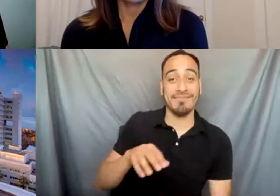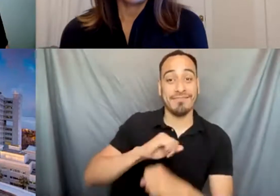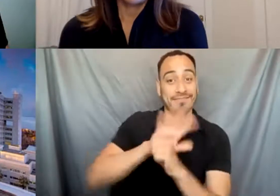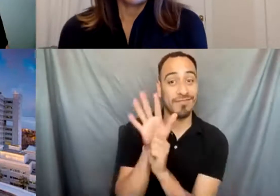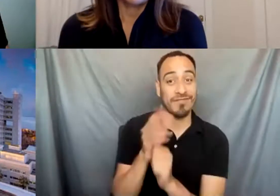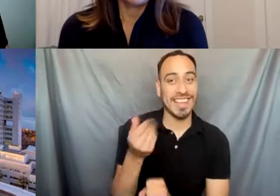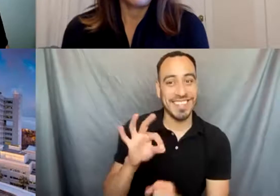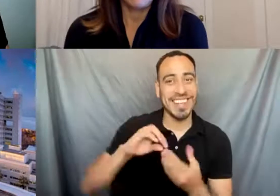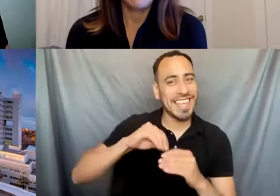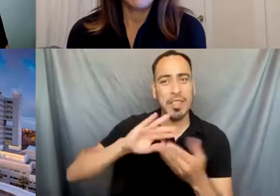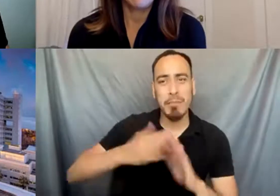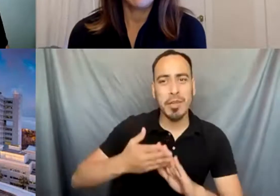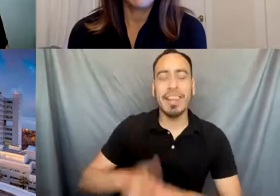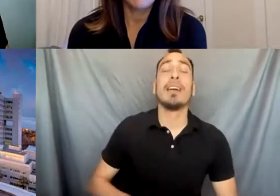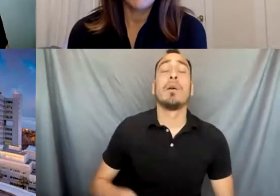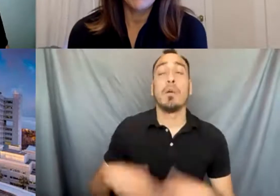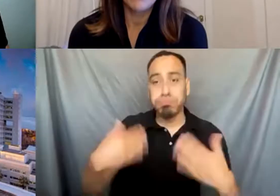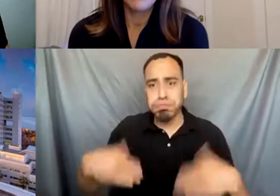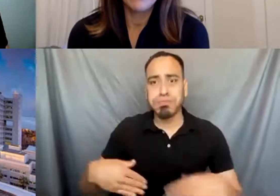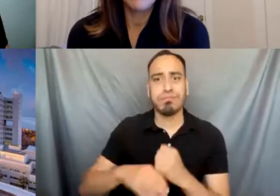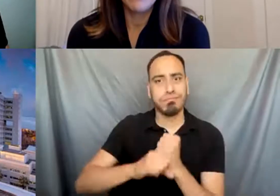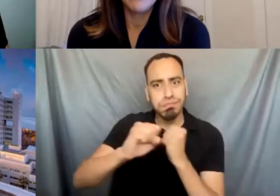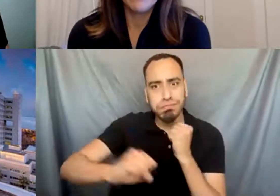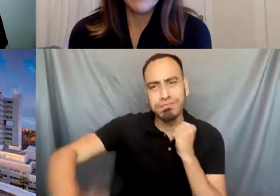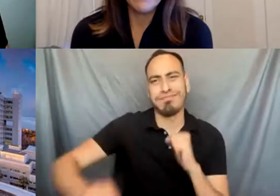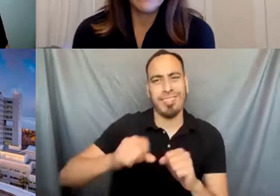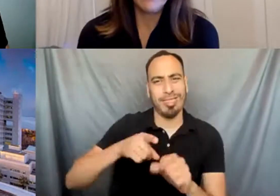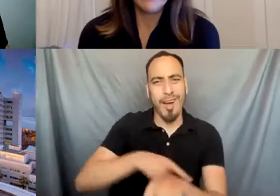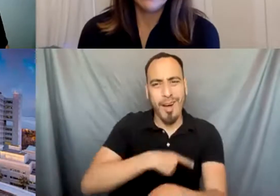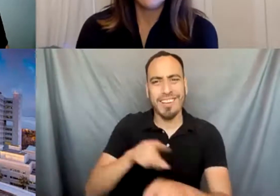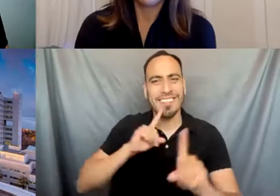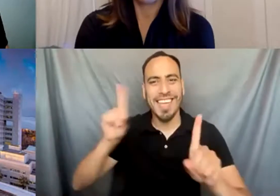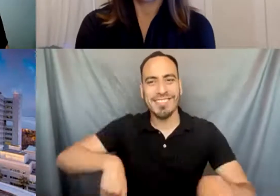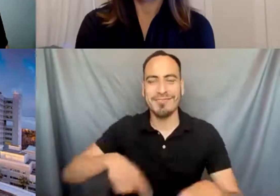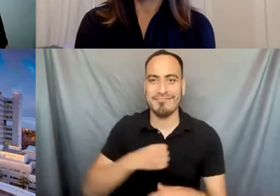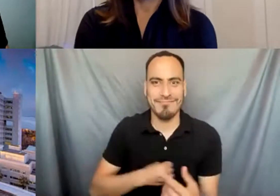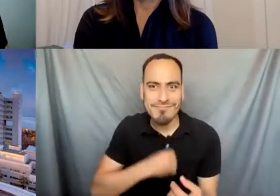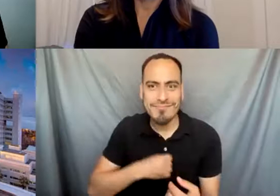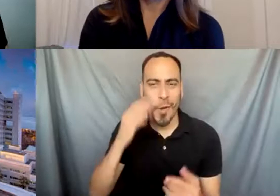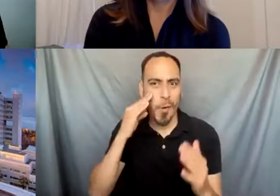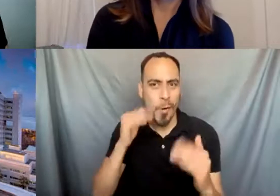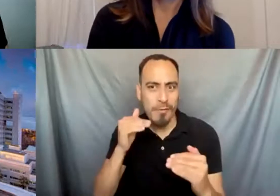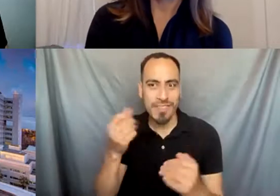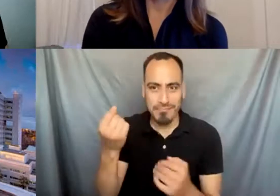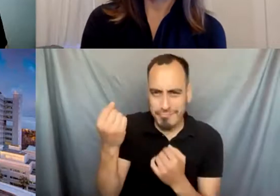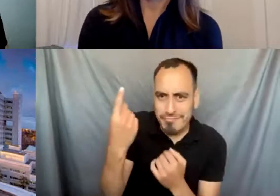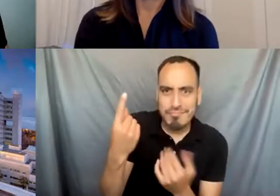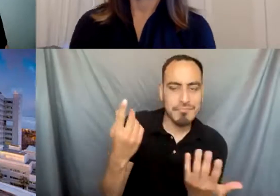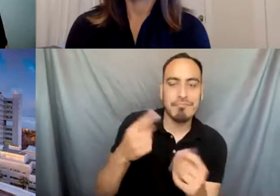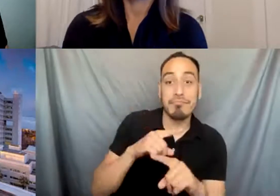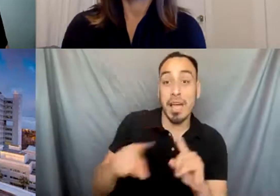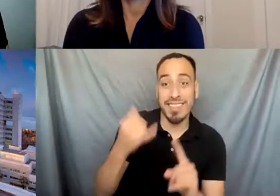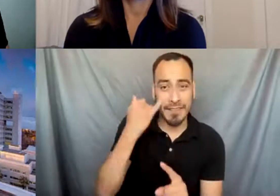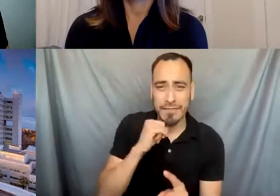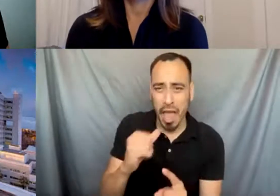Very long answers. I hope they're understandable. If not, ask again. I'll try again. Thank you,